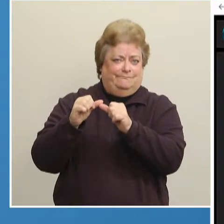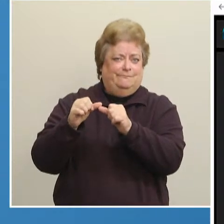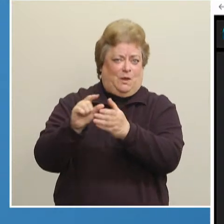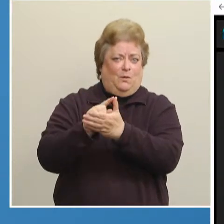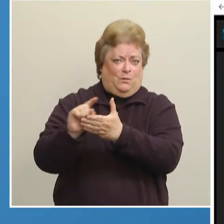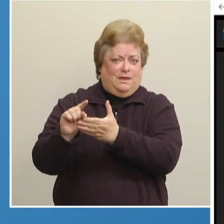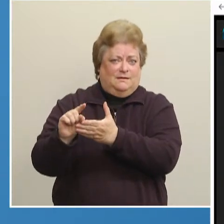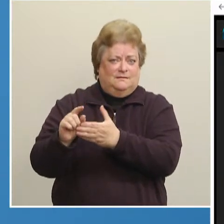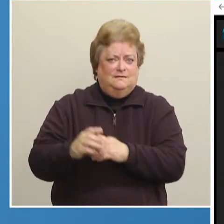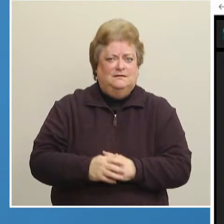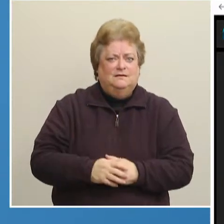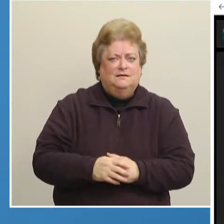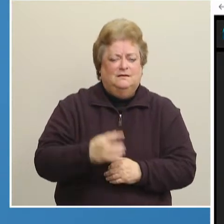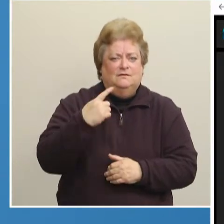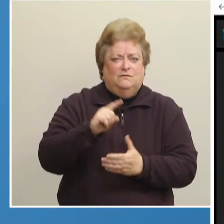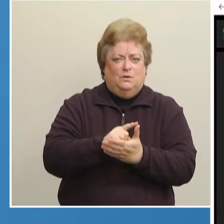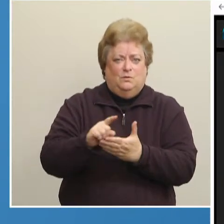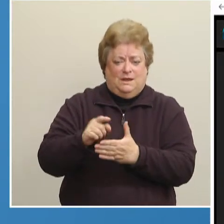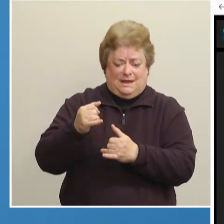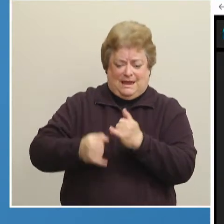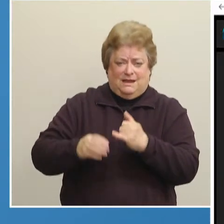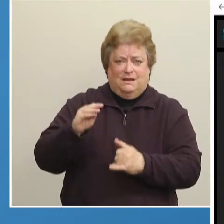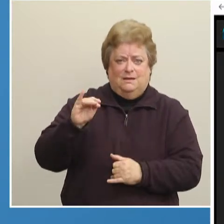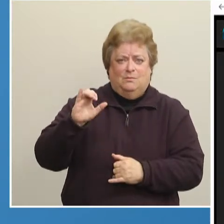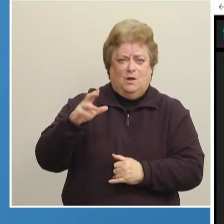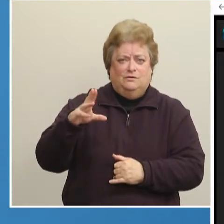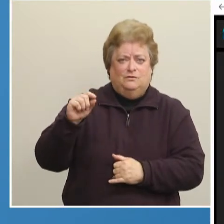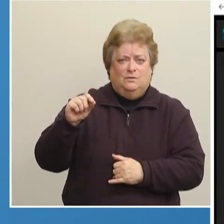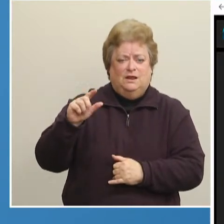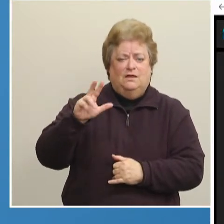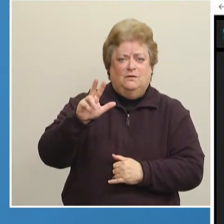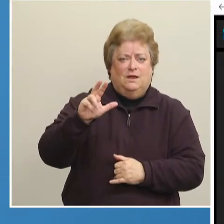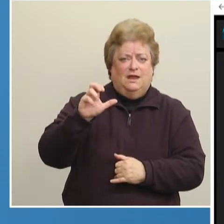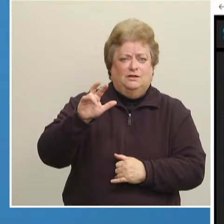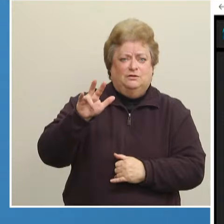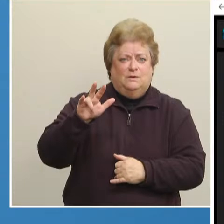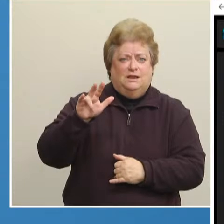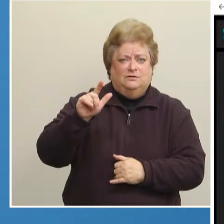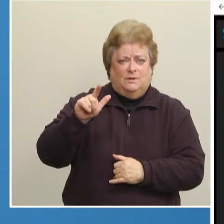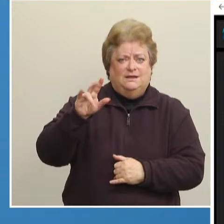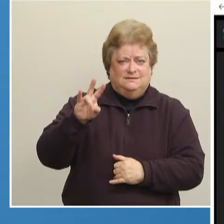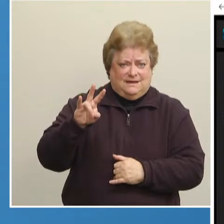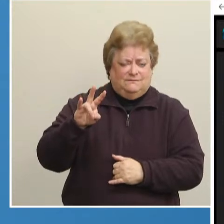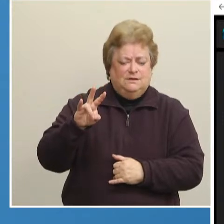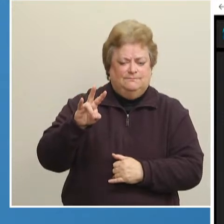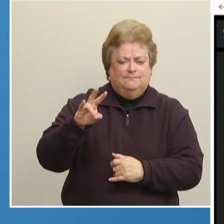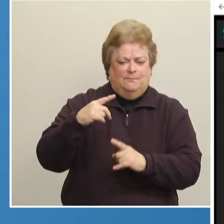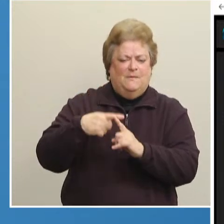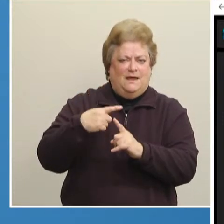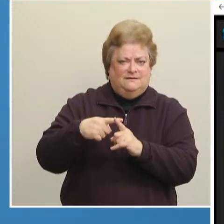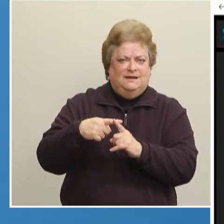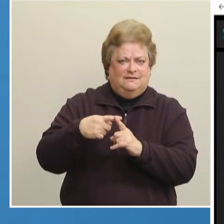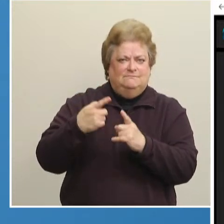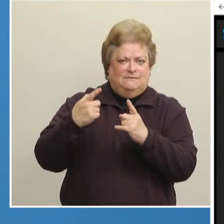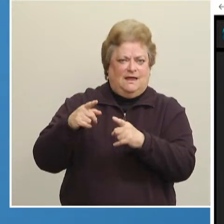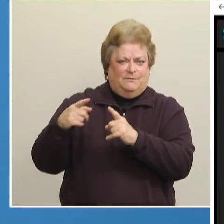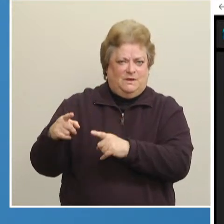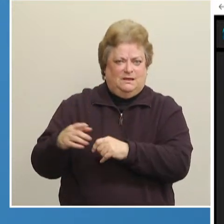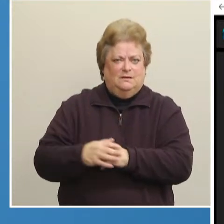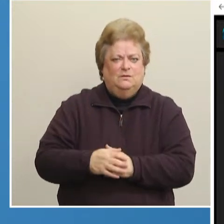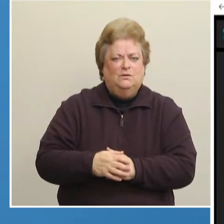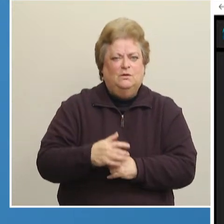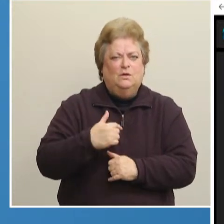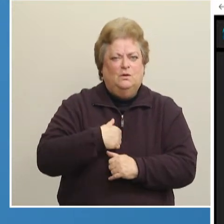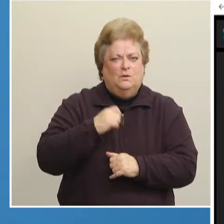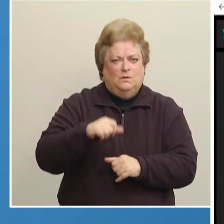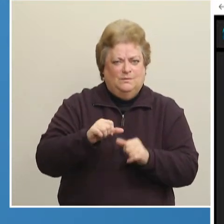consecutive weeks. For the week ending March 20th, 327 cases were reported. Again, we need to continue